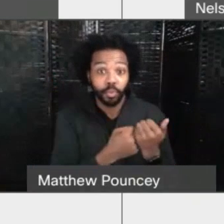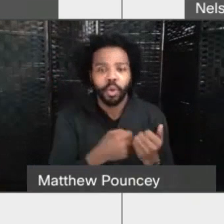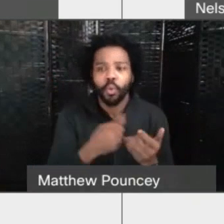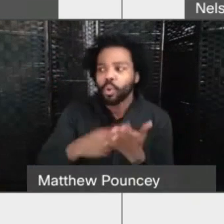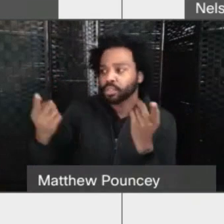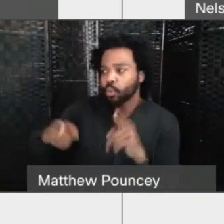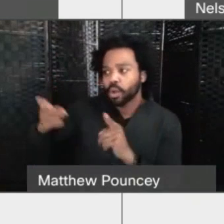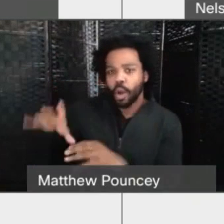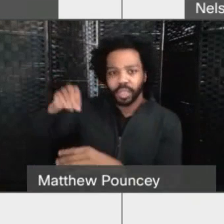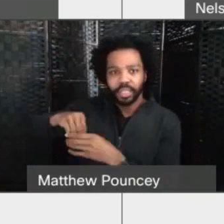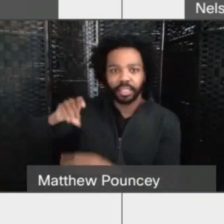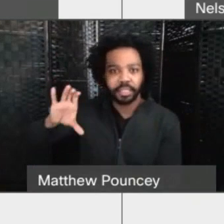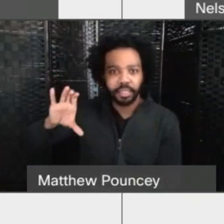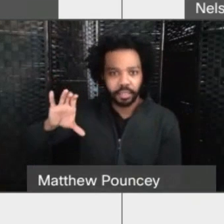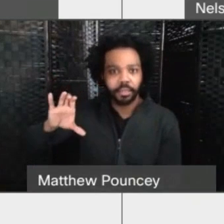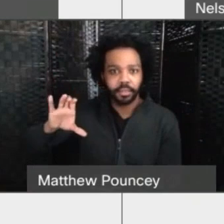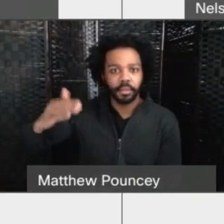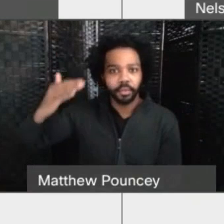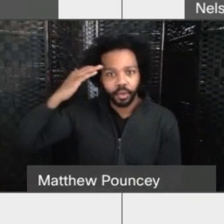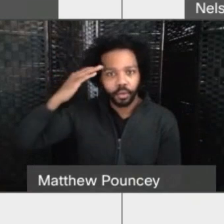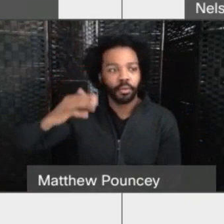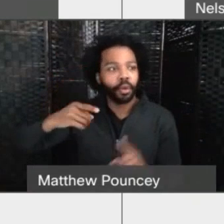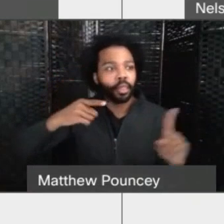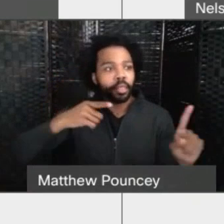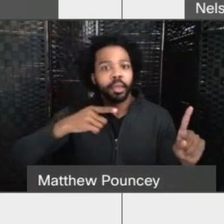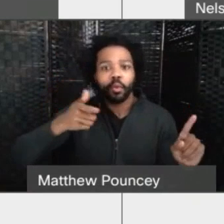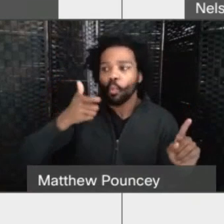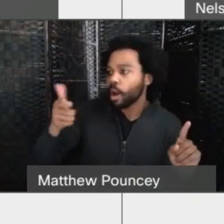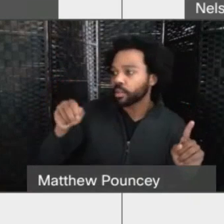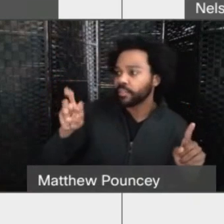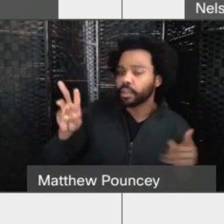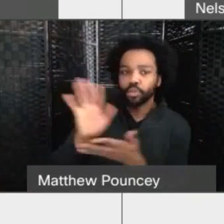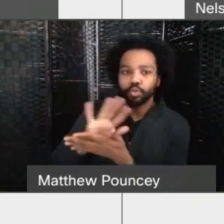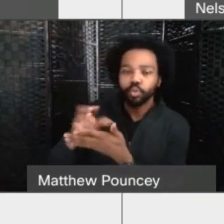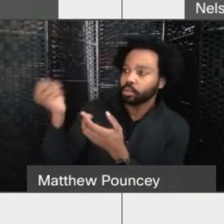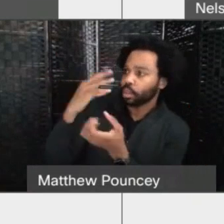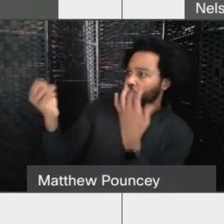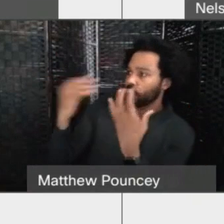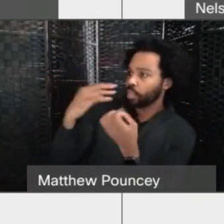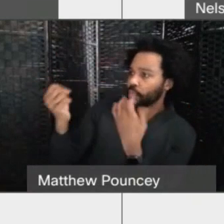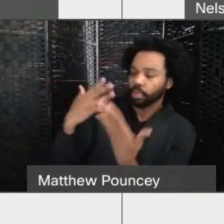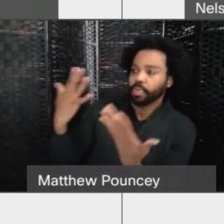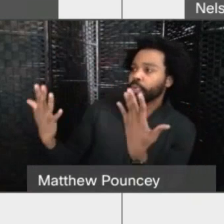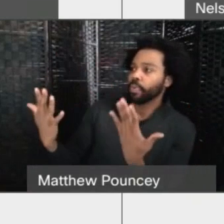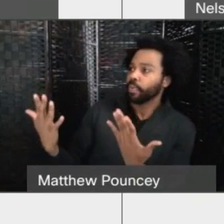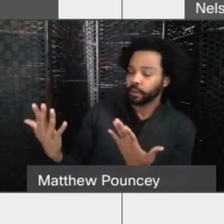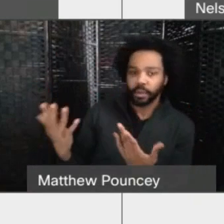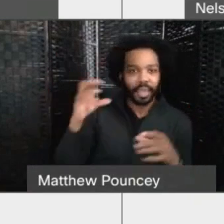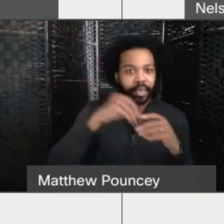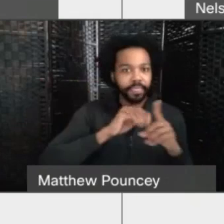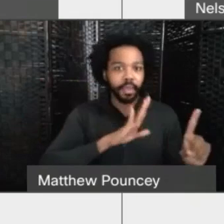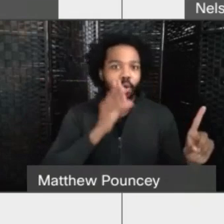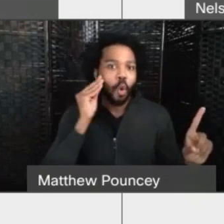district. People are being bombarded with stuff on TV with a regular basis, and as people are home, they're probably watching more